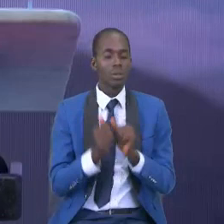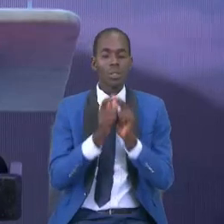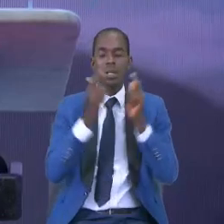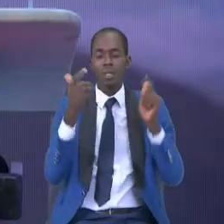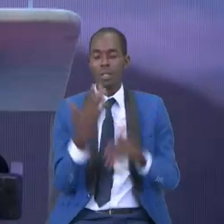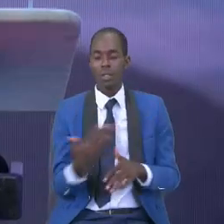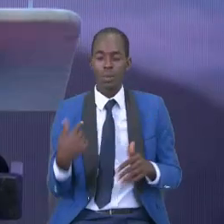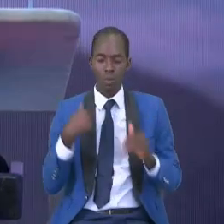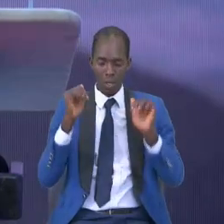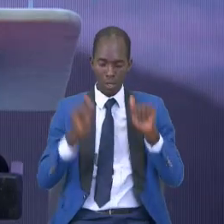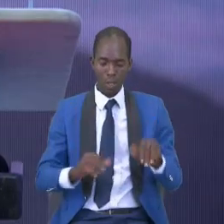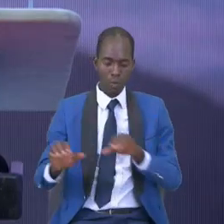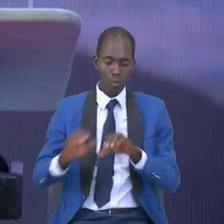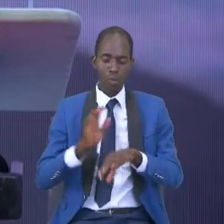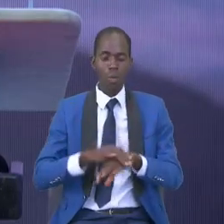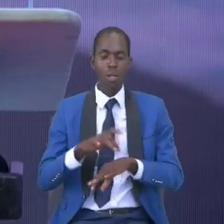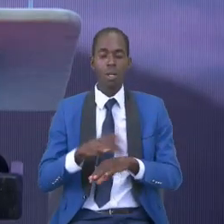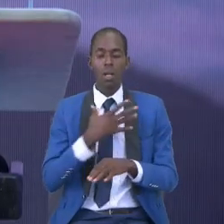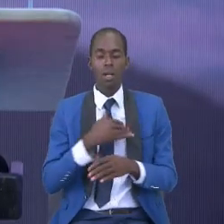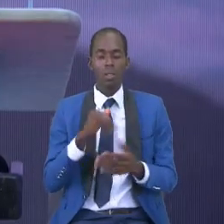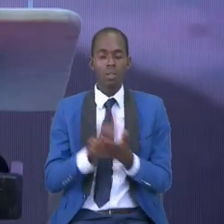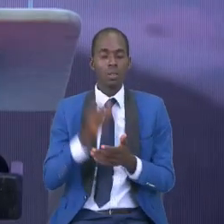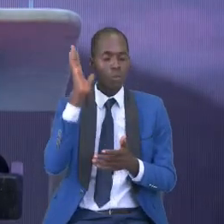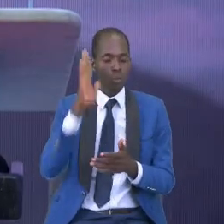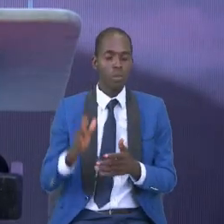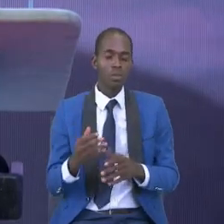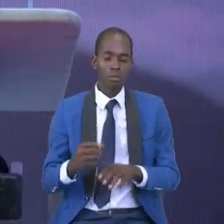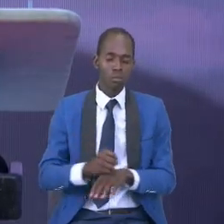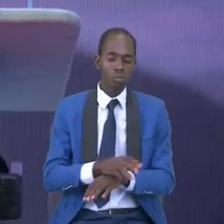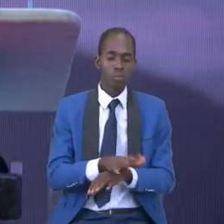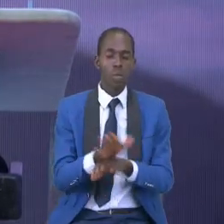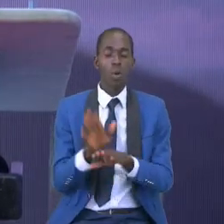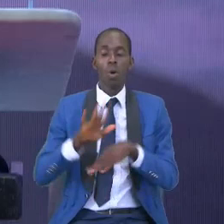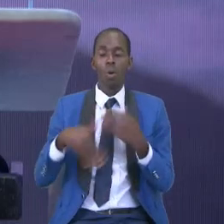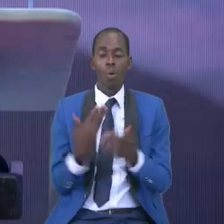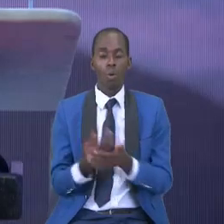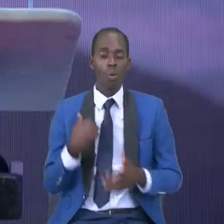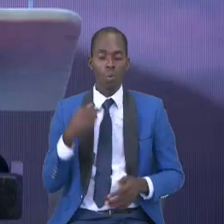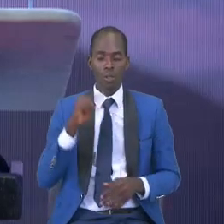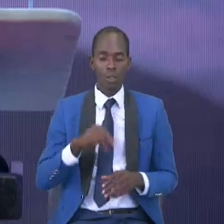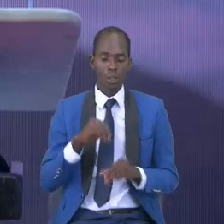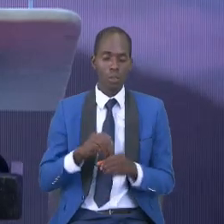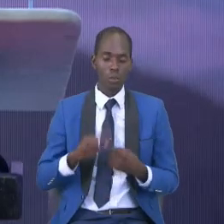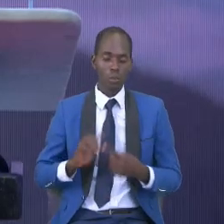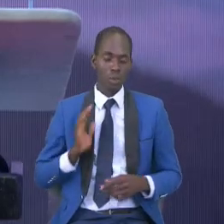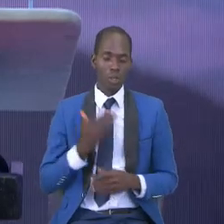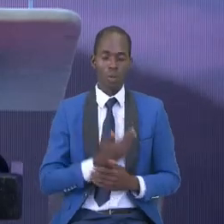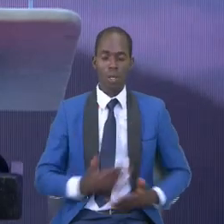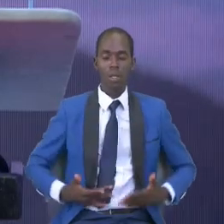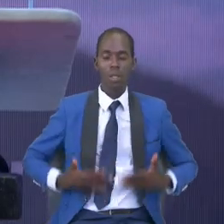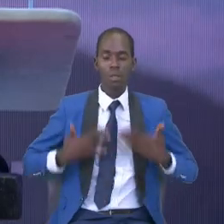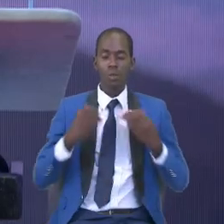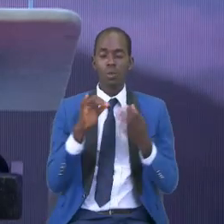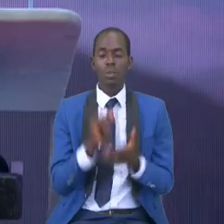earth, and that you will impart all that we need into our lives so that we can